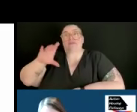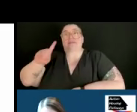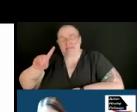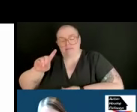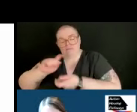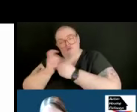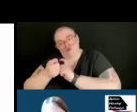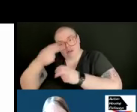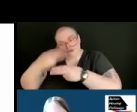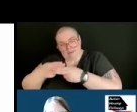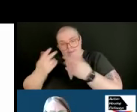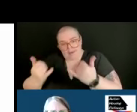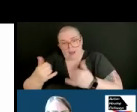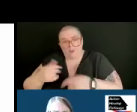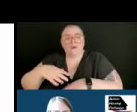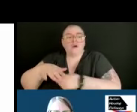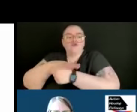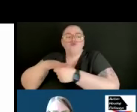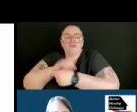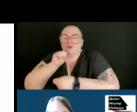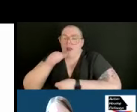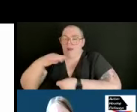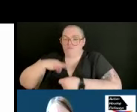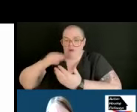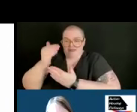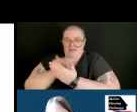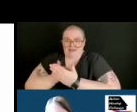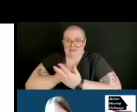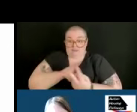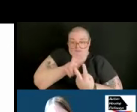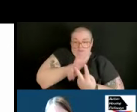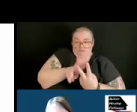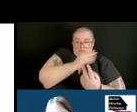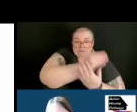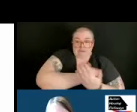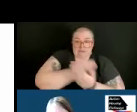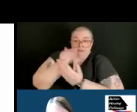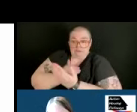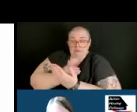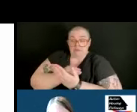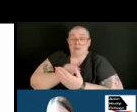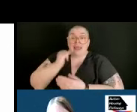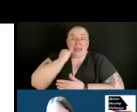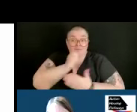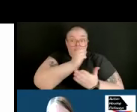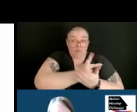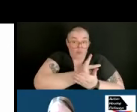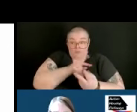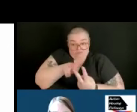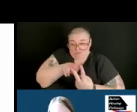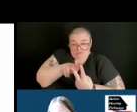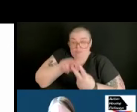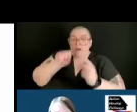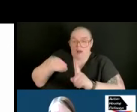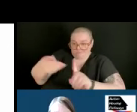regional nonprofit list. With both lists, those vouchers can be used anywhere in the state.